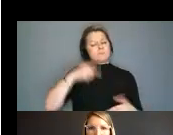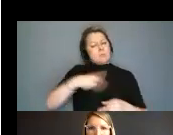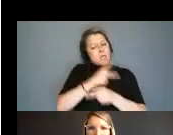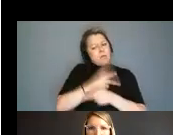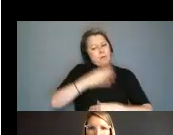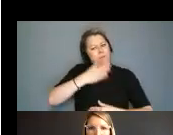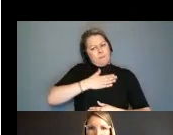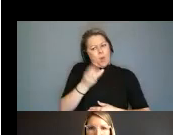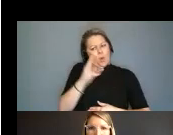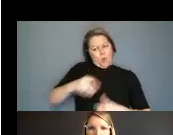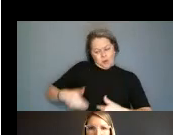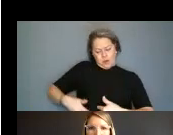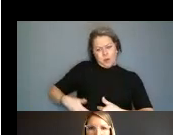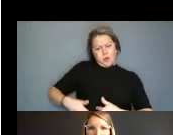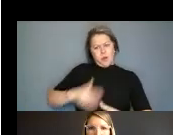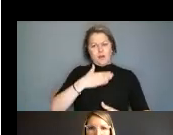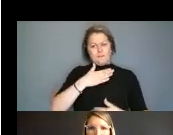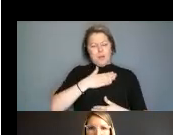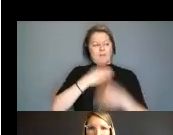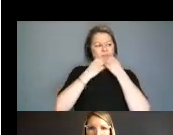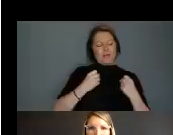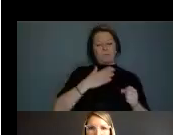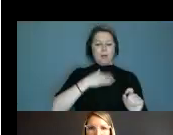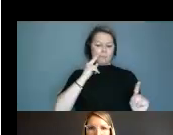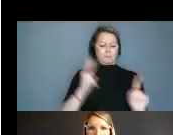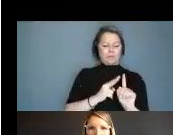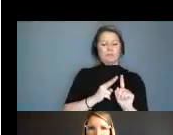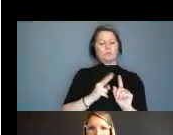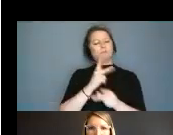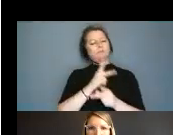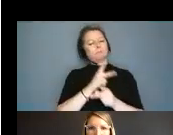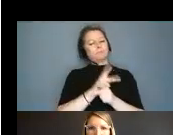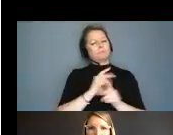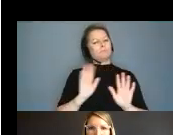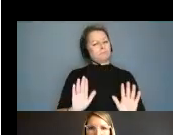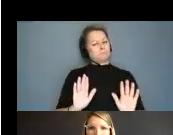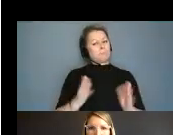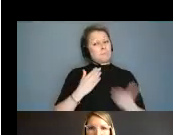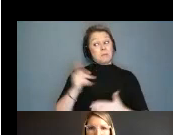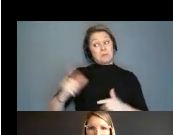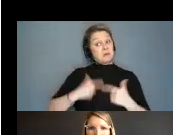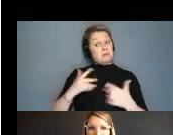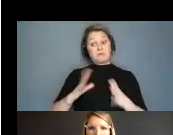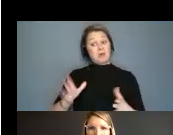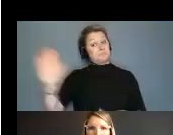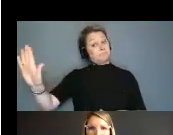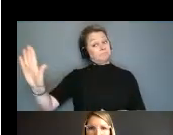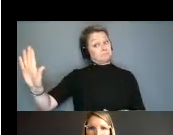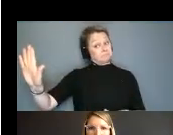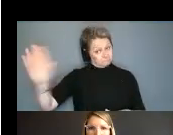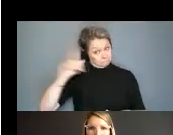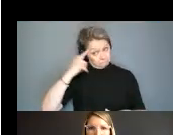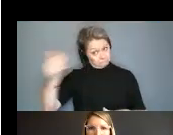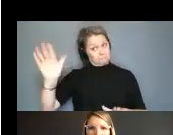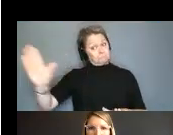of, how I'm perceiving or how I'm thinking about someone else's living situation. Have I